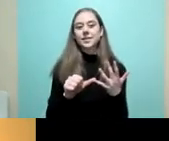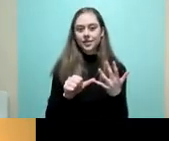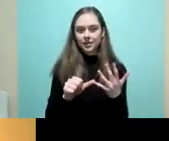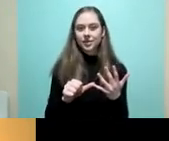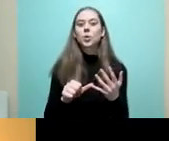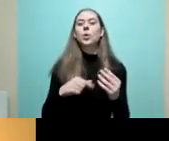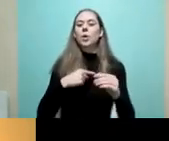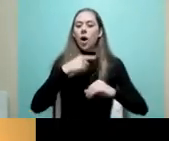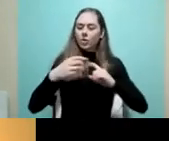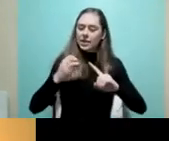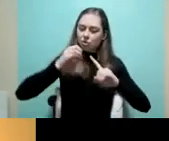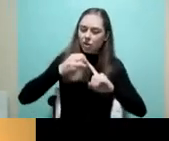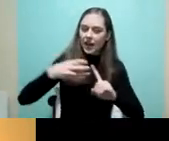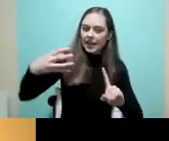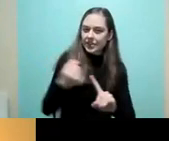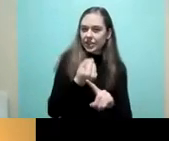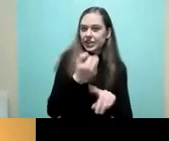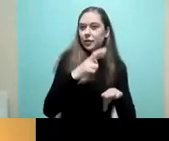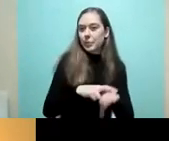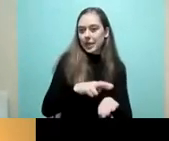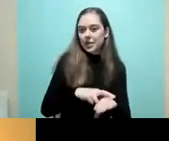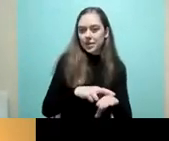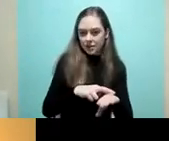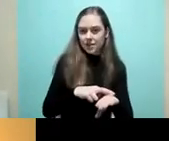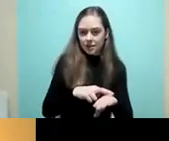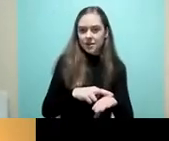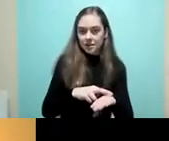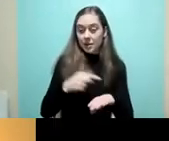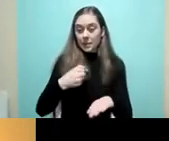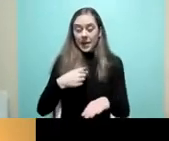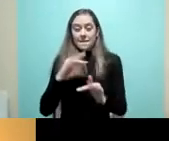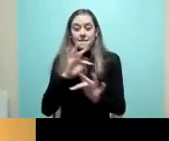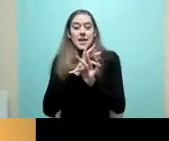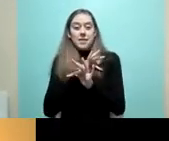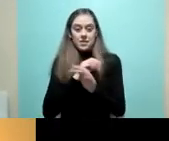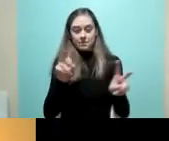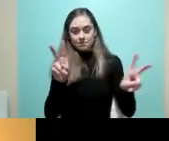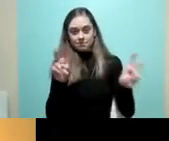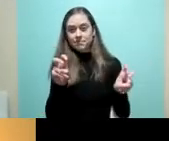motto. Okay, so I always strive to be better in all departments, in every